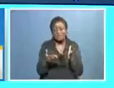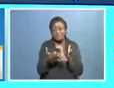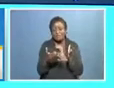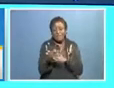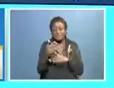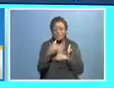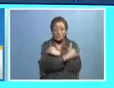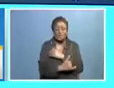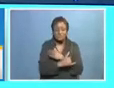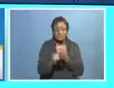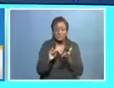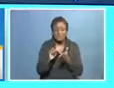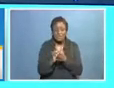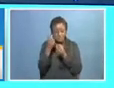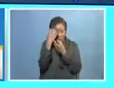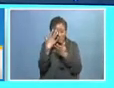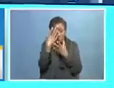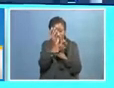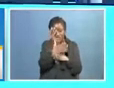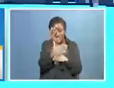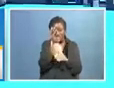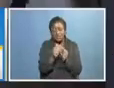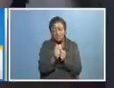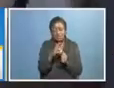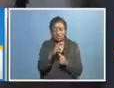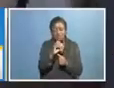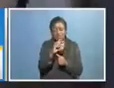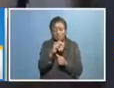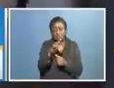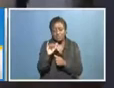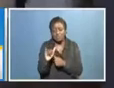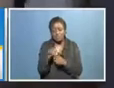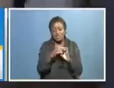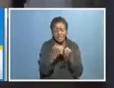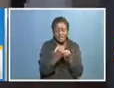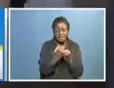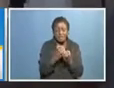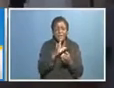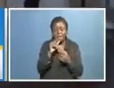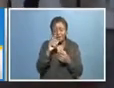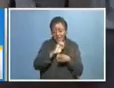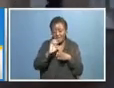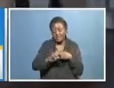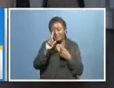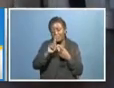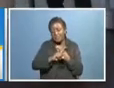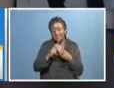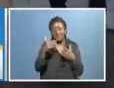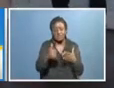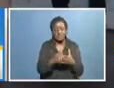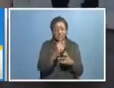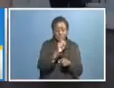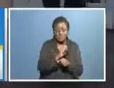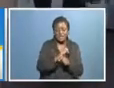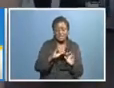Nassau. Lloyd Allen has the story. By month's end, a new multi-agency task force spearheaded by Commissioner of Police is